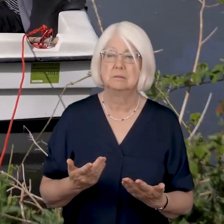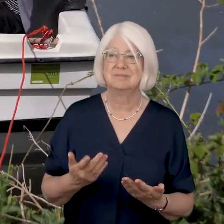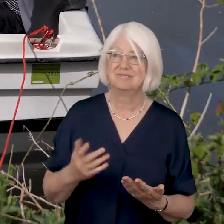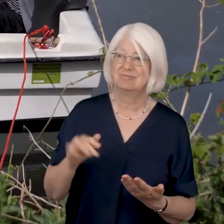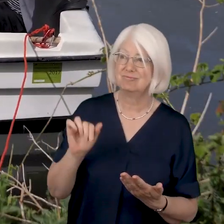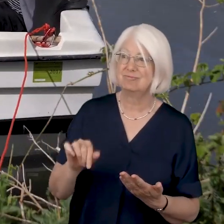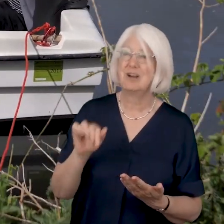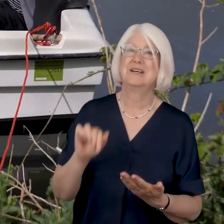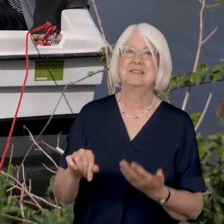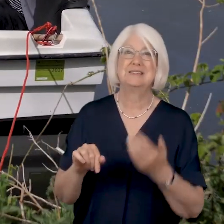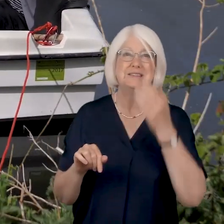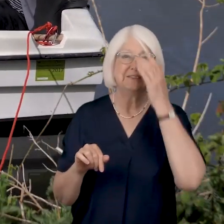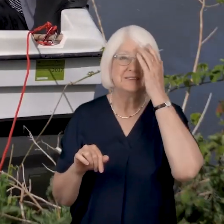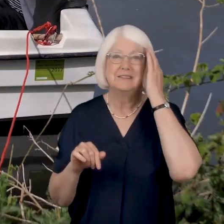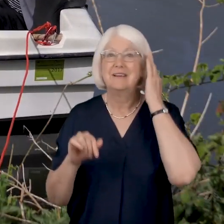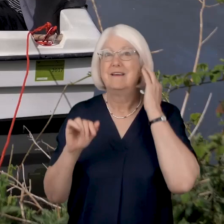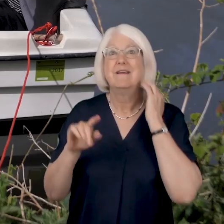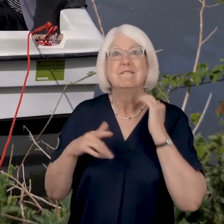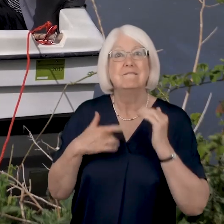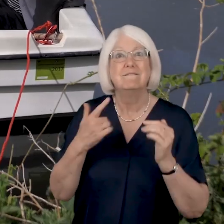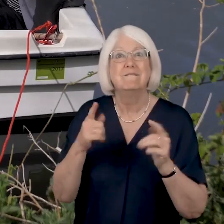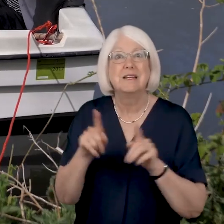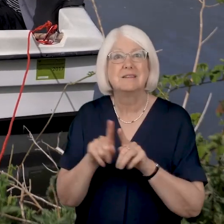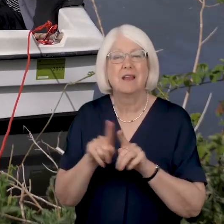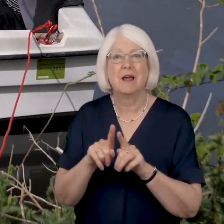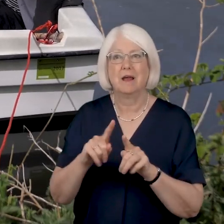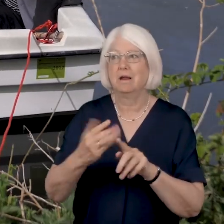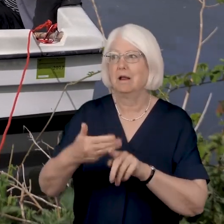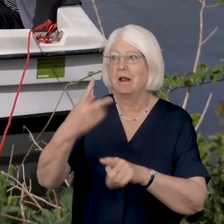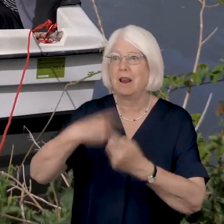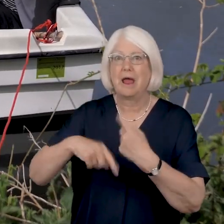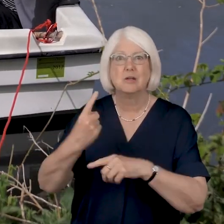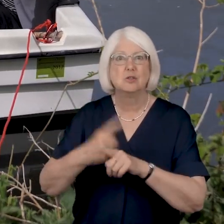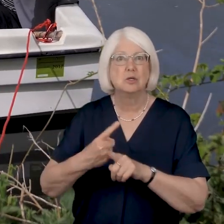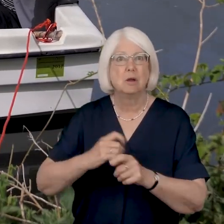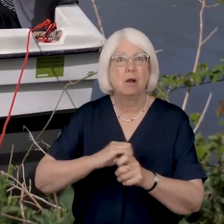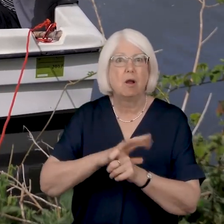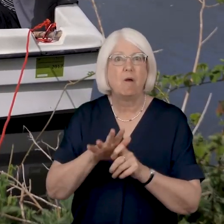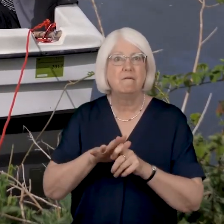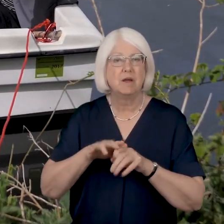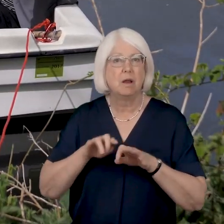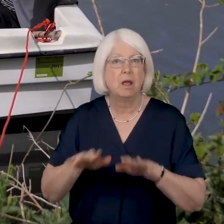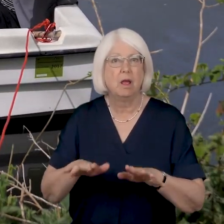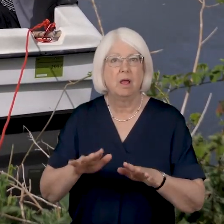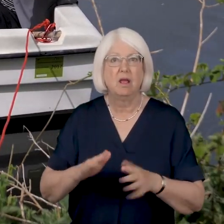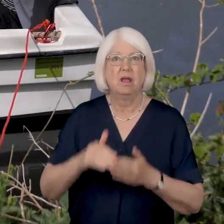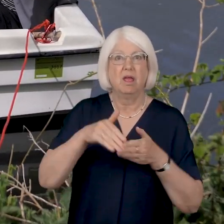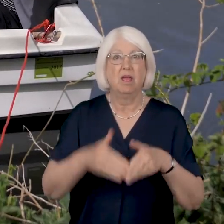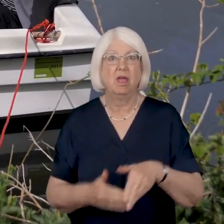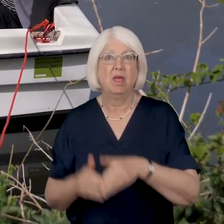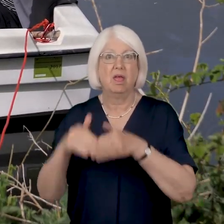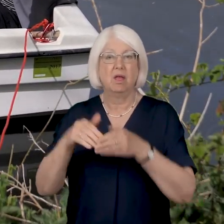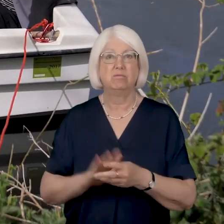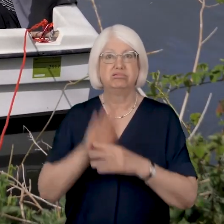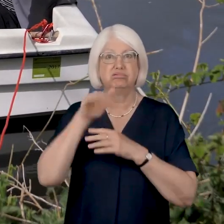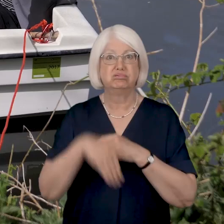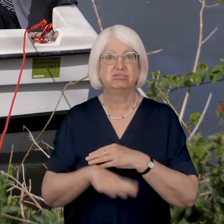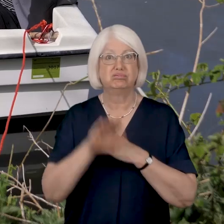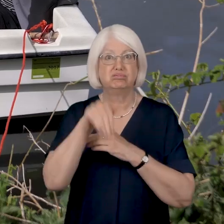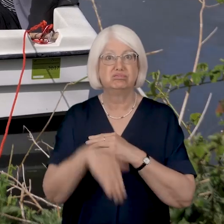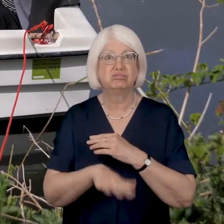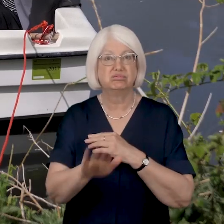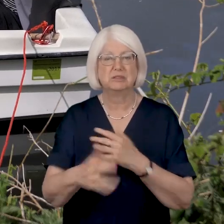I mean, it does feel like we've been going through a storm since last year, doesn't it, with COVID-19 and just so much suffering and